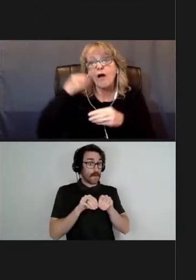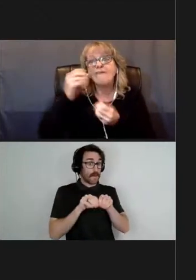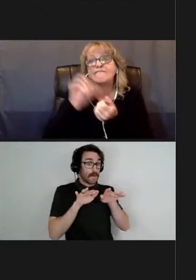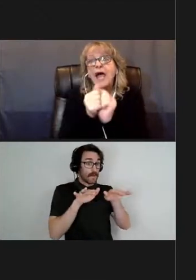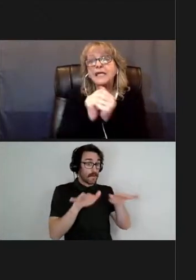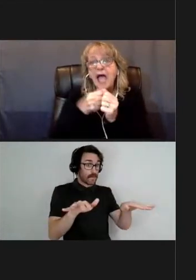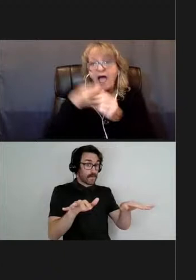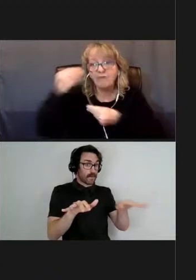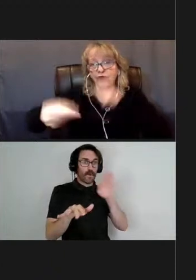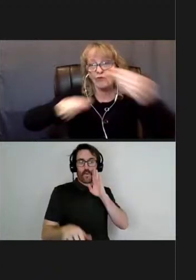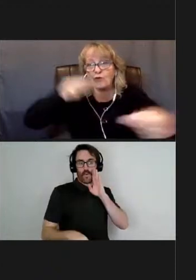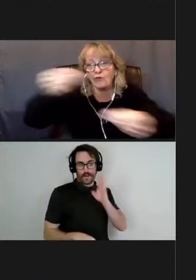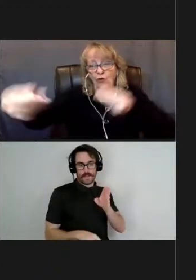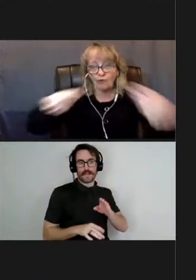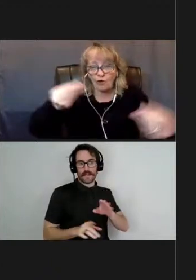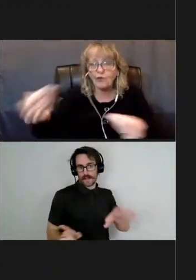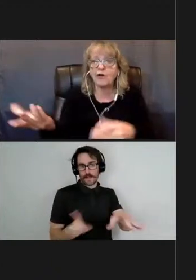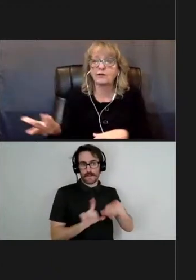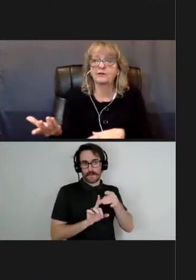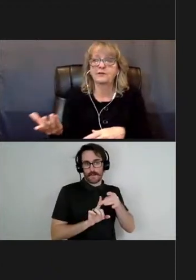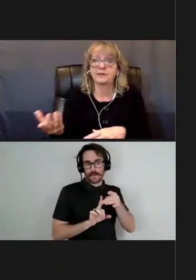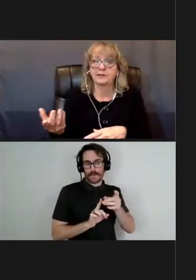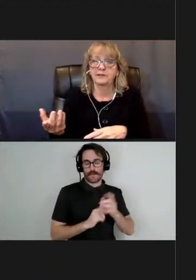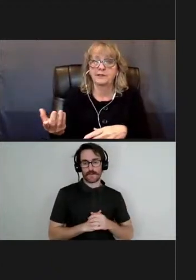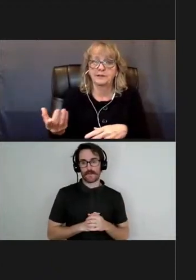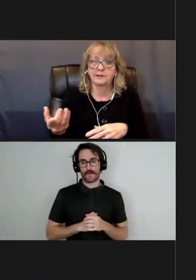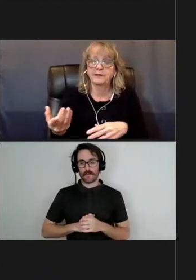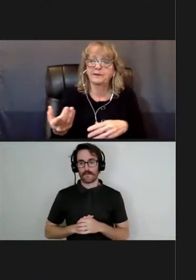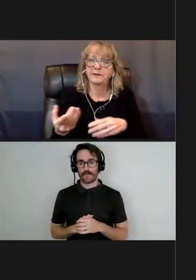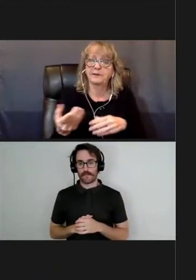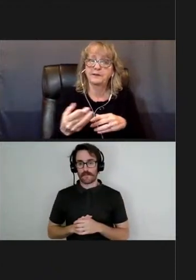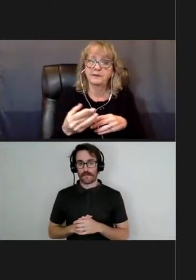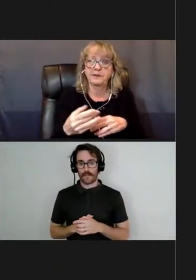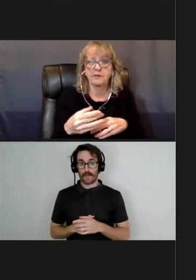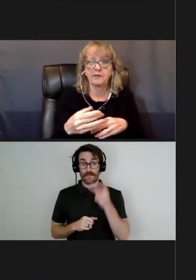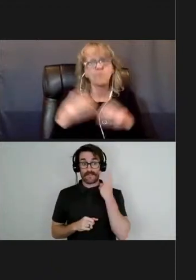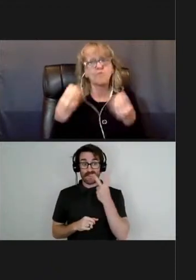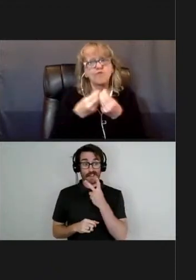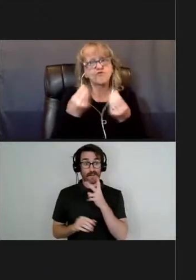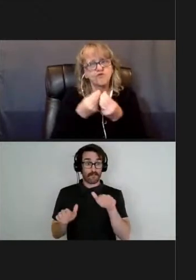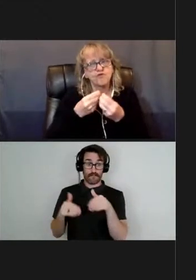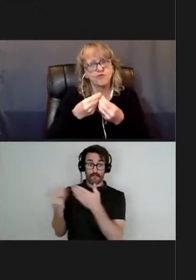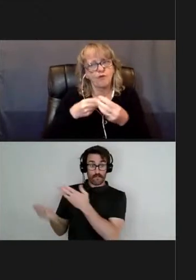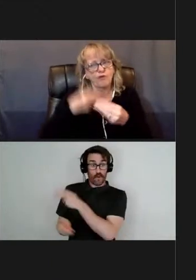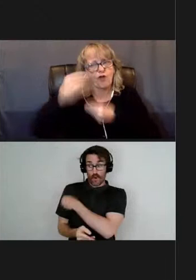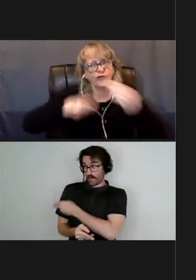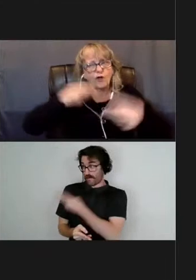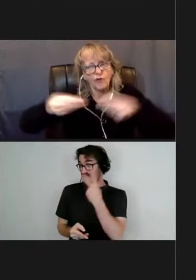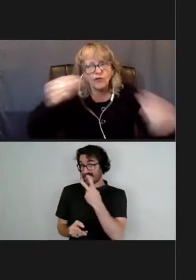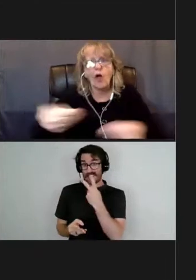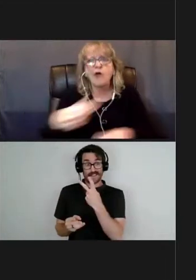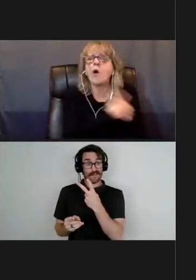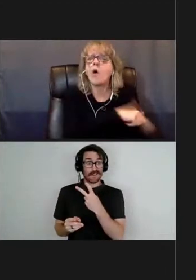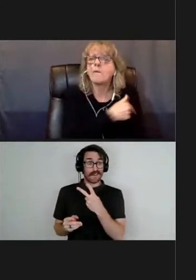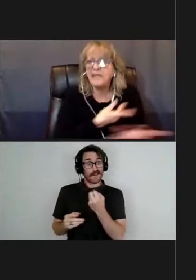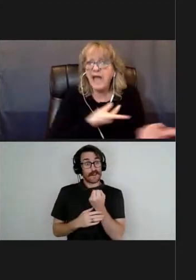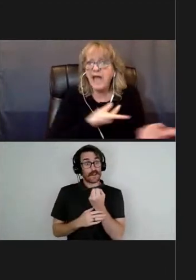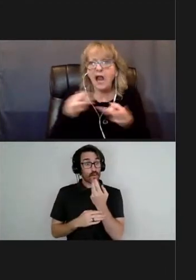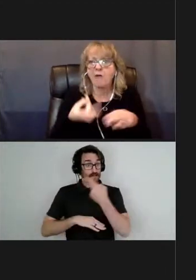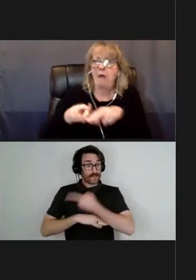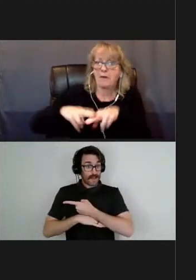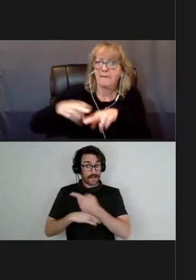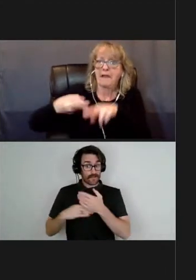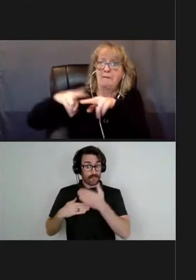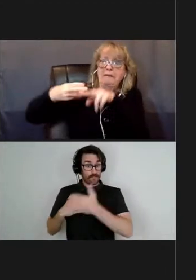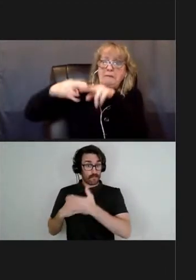transmission risk is increased. We are seeing rapidly rising hospitalizations with doubling times of every 12 days that are not